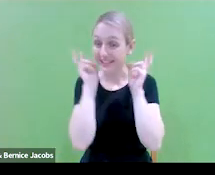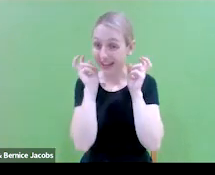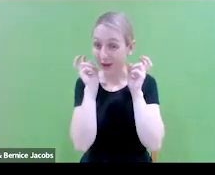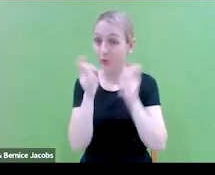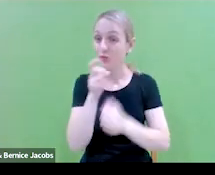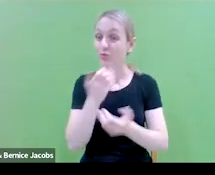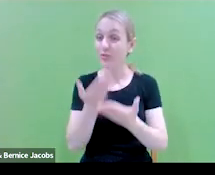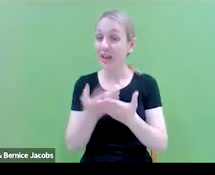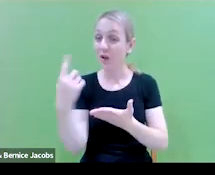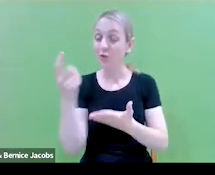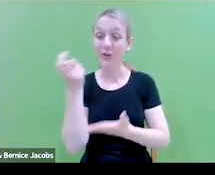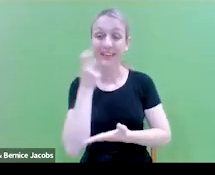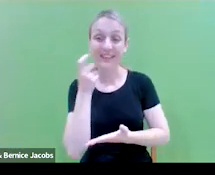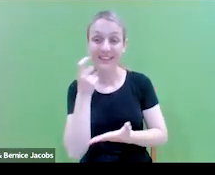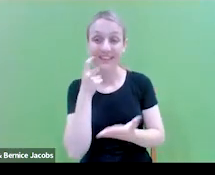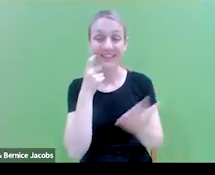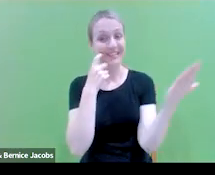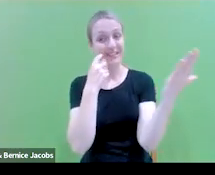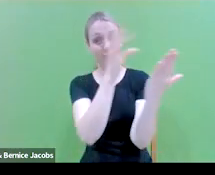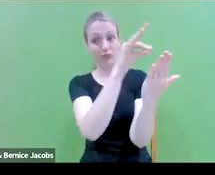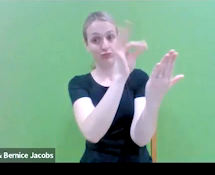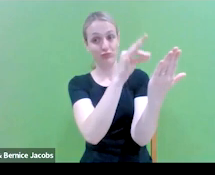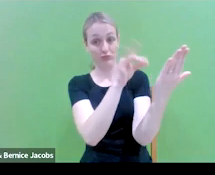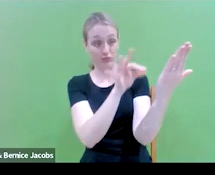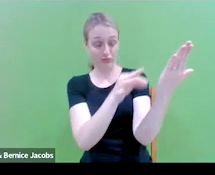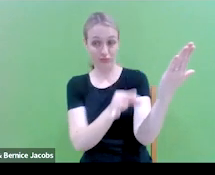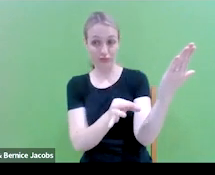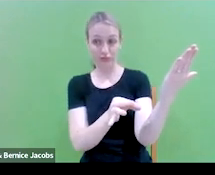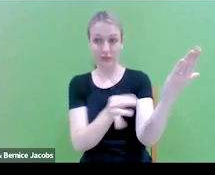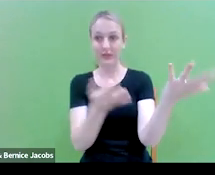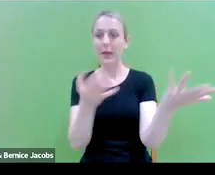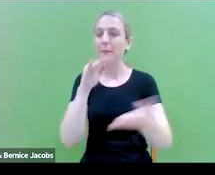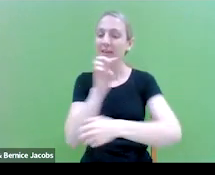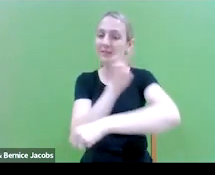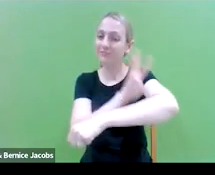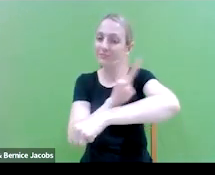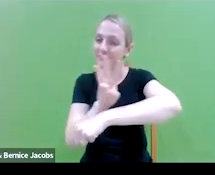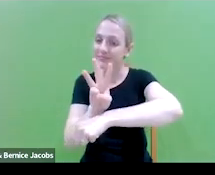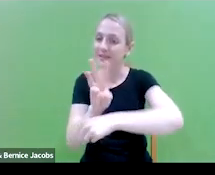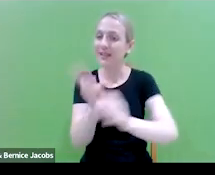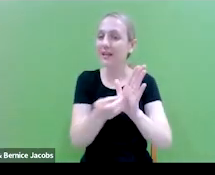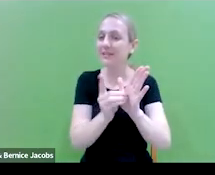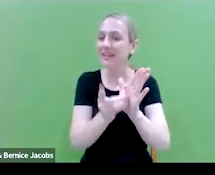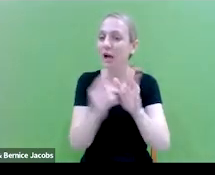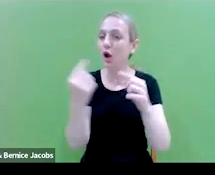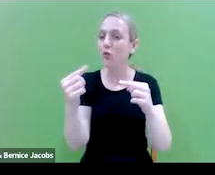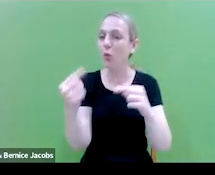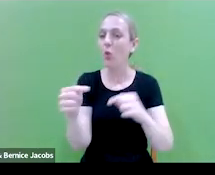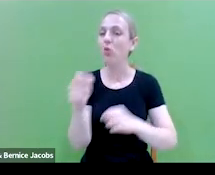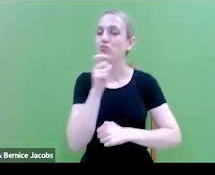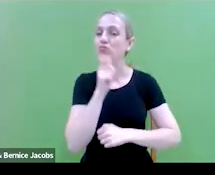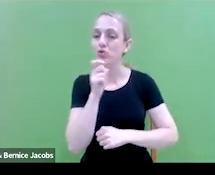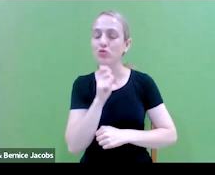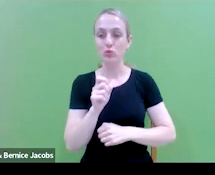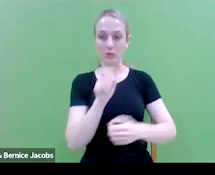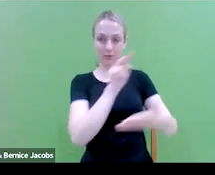to navigate? So this is about saying, how is this website designed so that it integrates the use of screen readers?